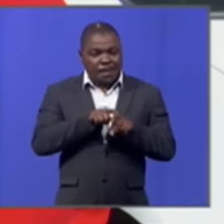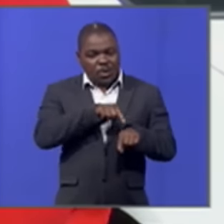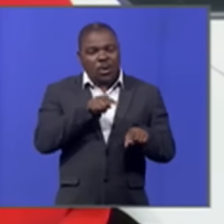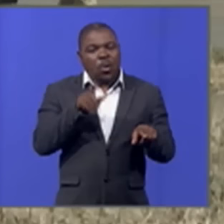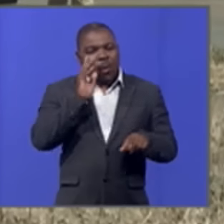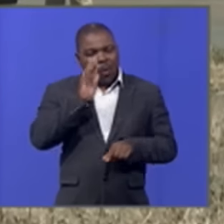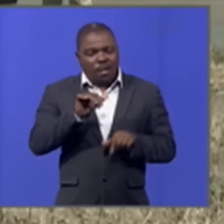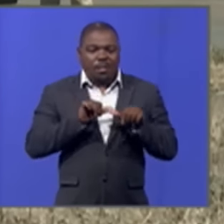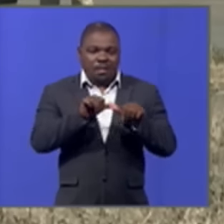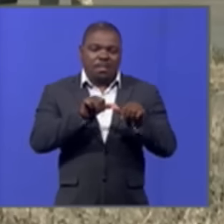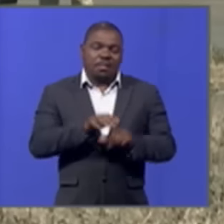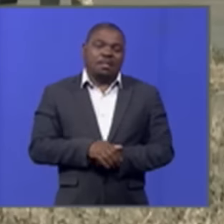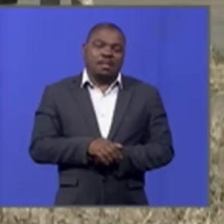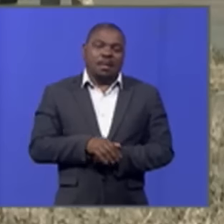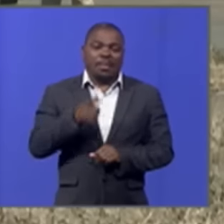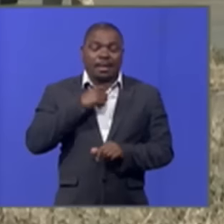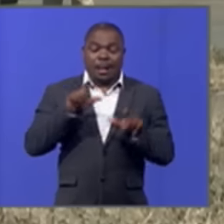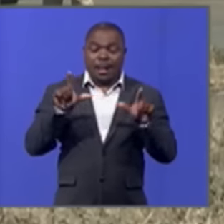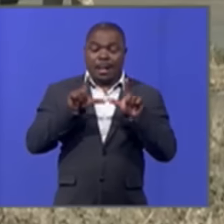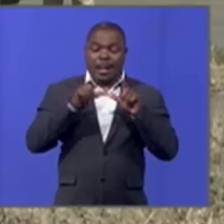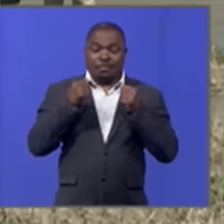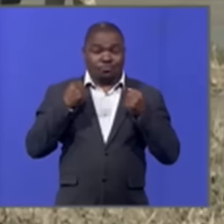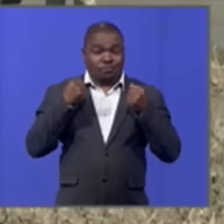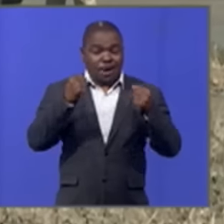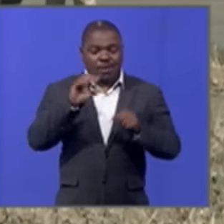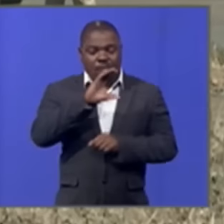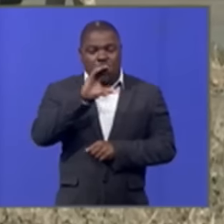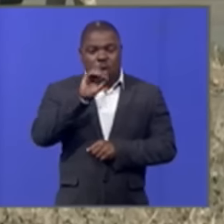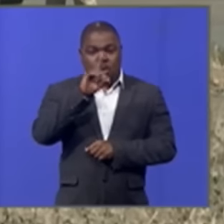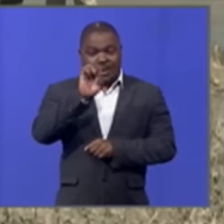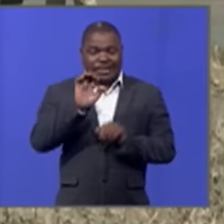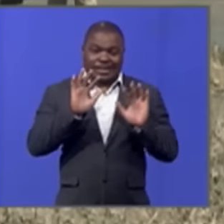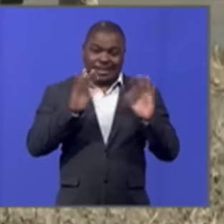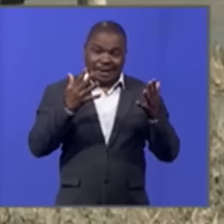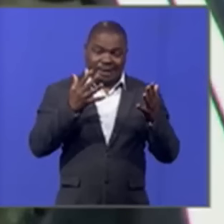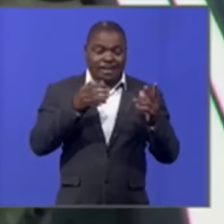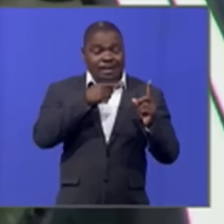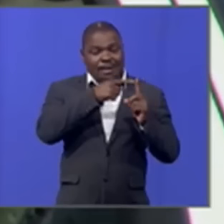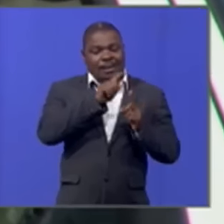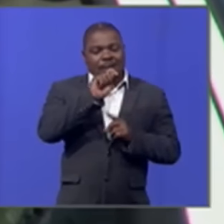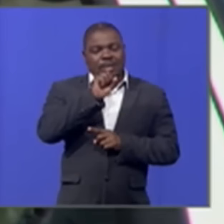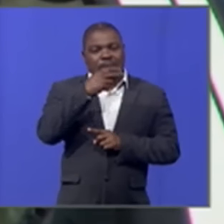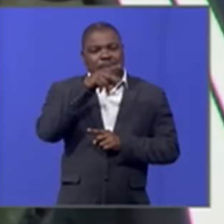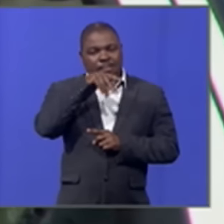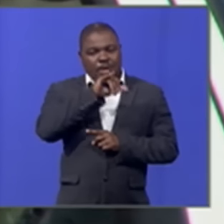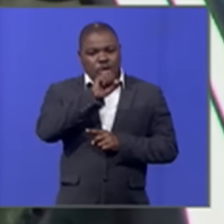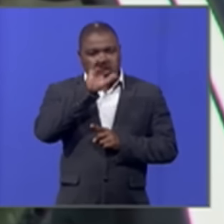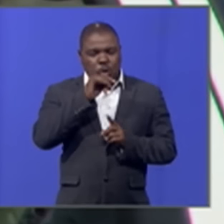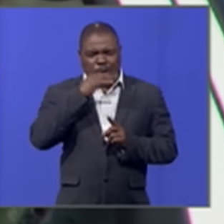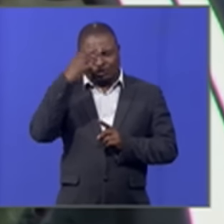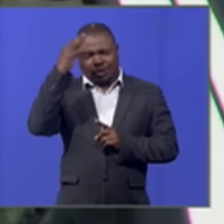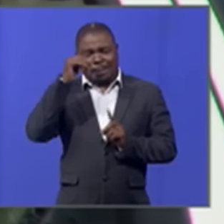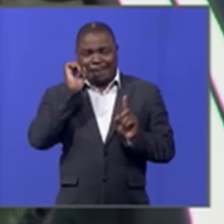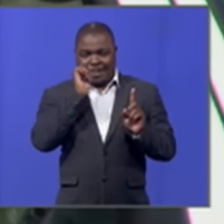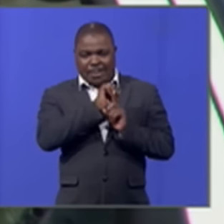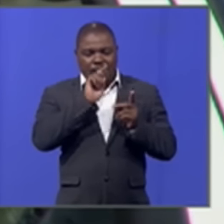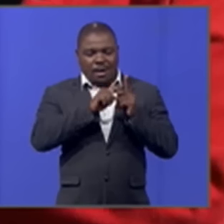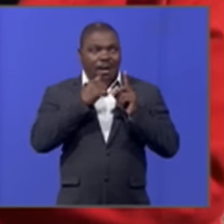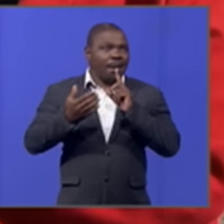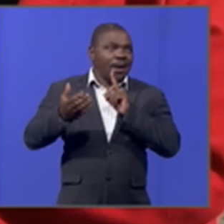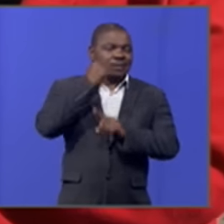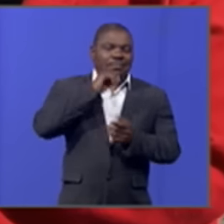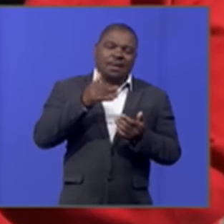tiragalo eno. Go nna le lekwalo la go kgweetsa la Code 10 e ne le toro ya ga Tshepiso Ranthimo, ebile o itumeletse katlego ya